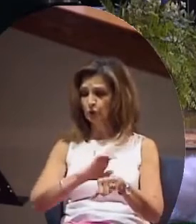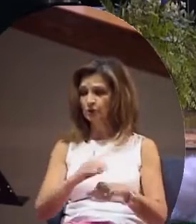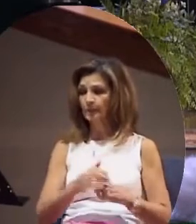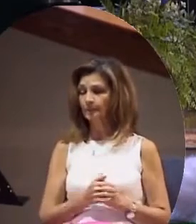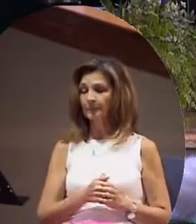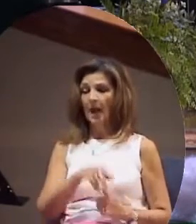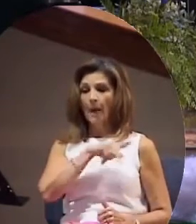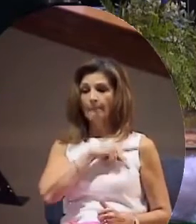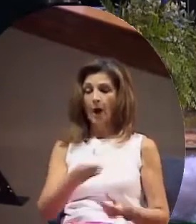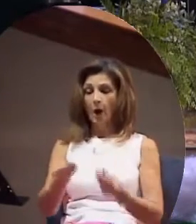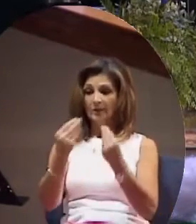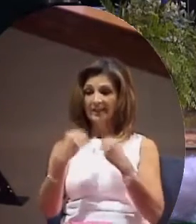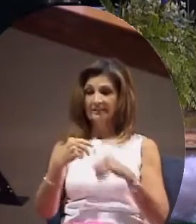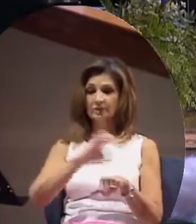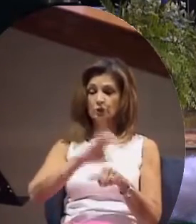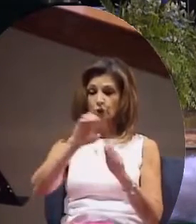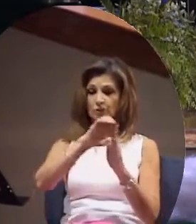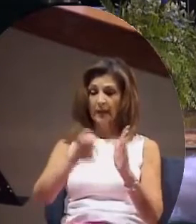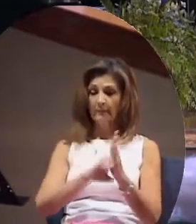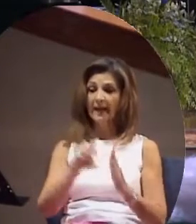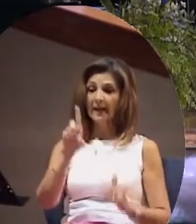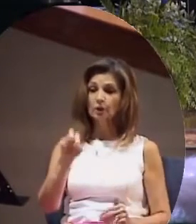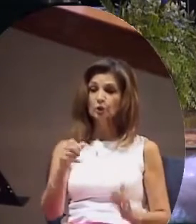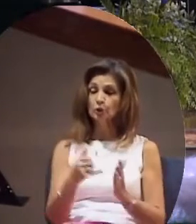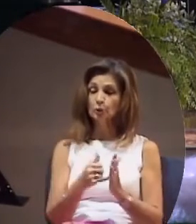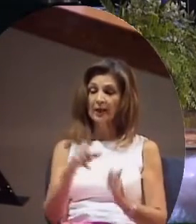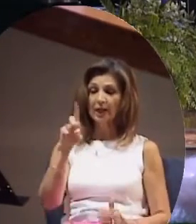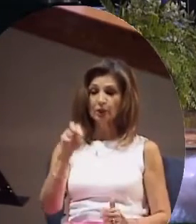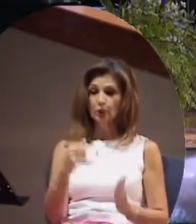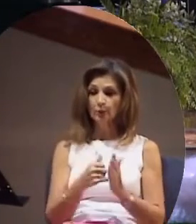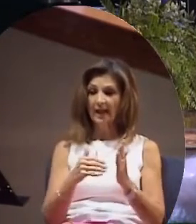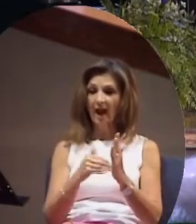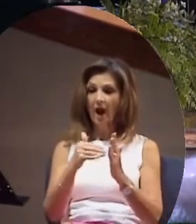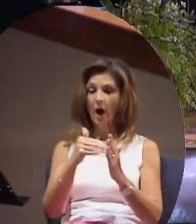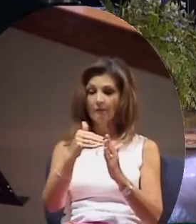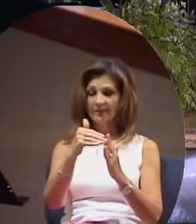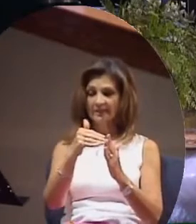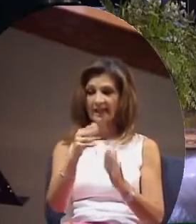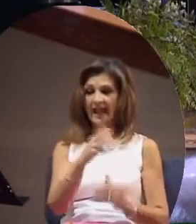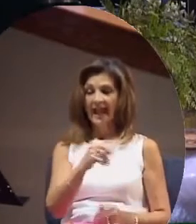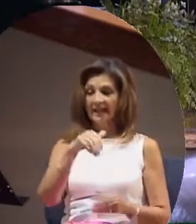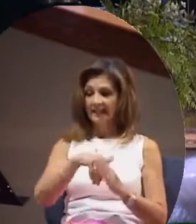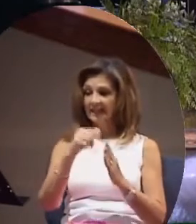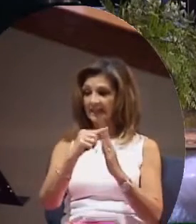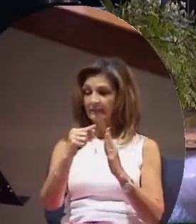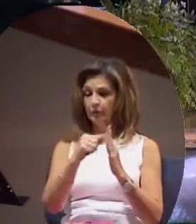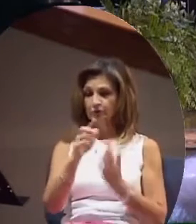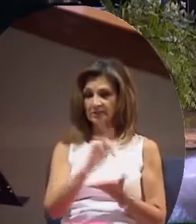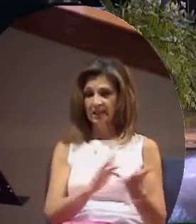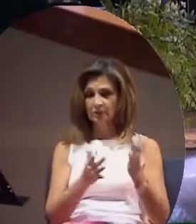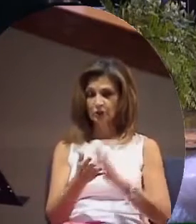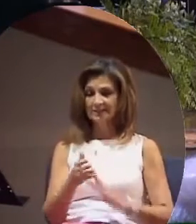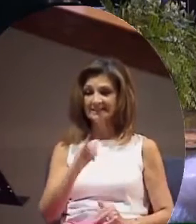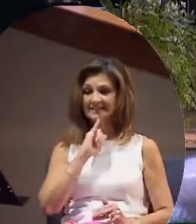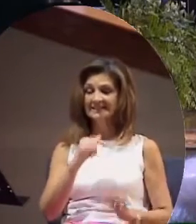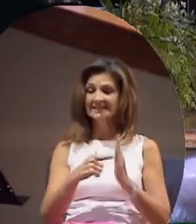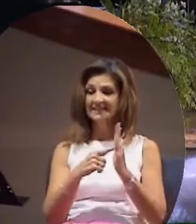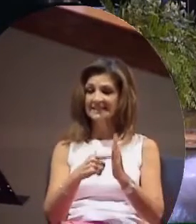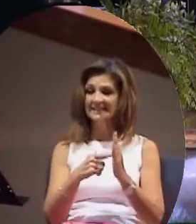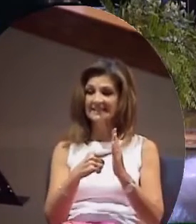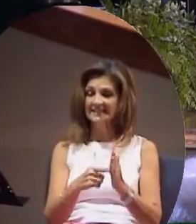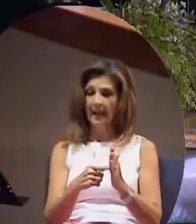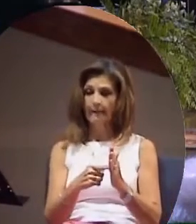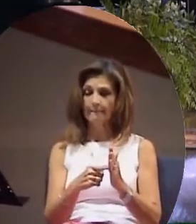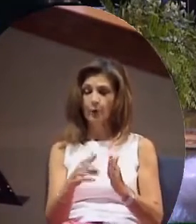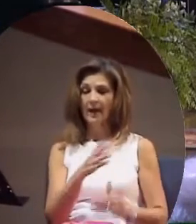gives us the church the commandment to do it and do it often. And in the text, Jesus gives the examples